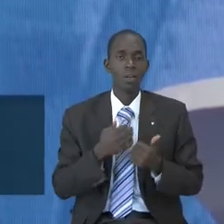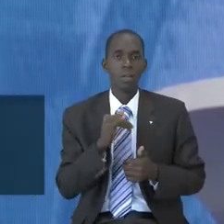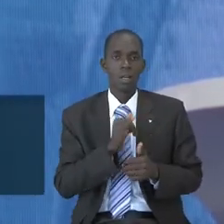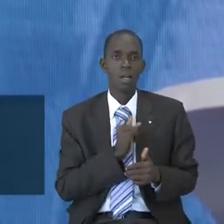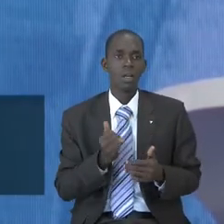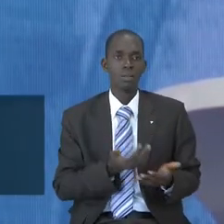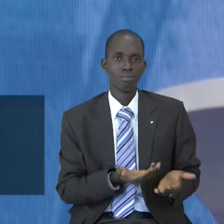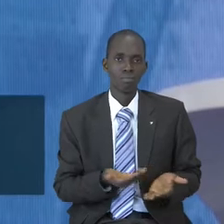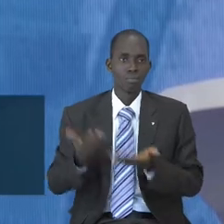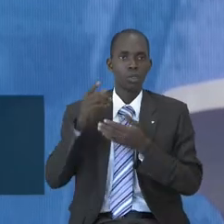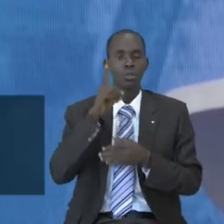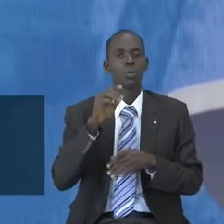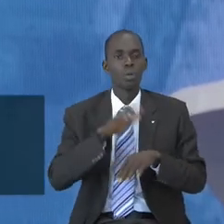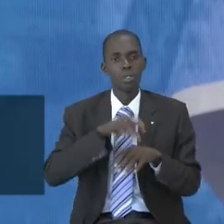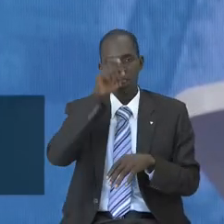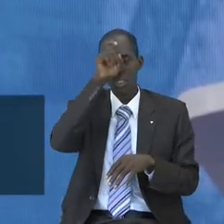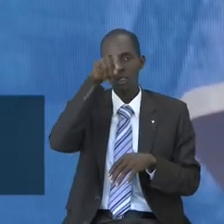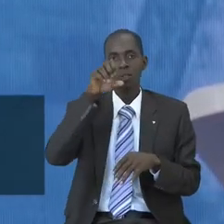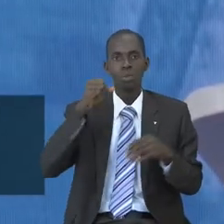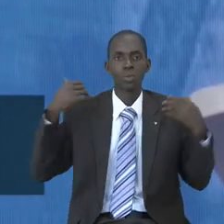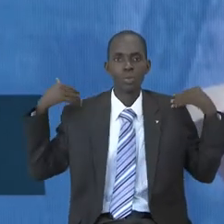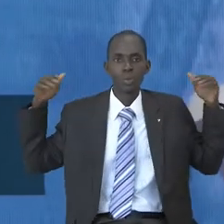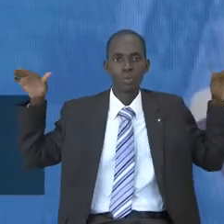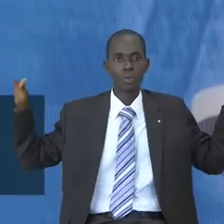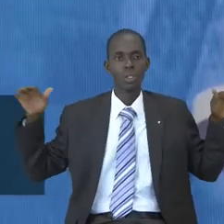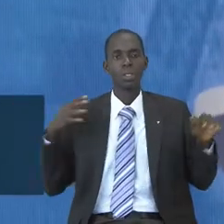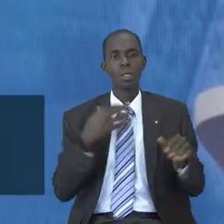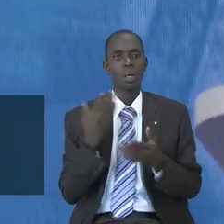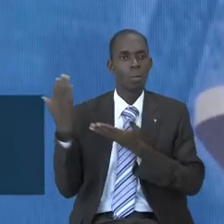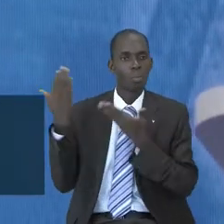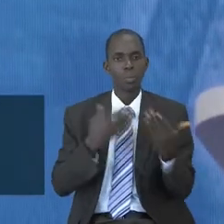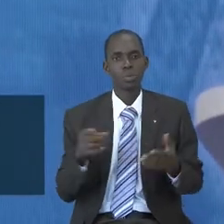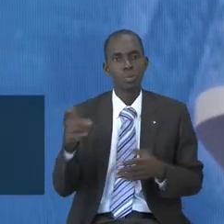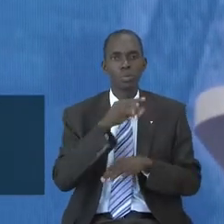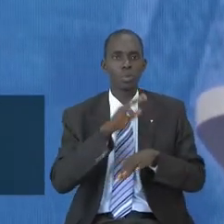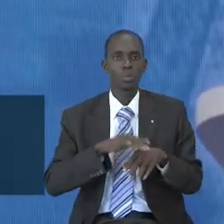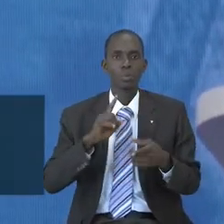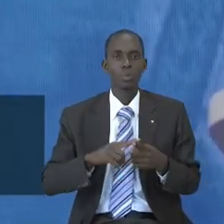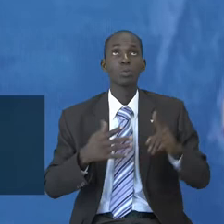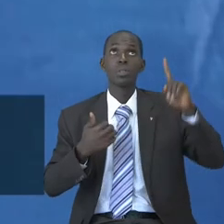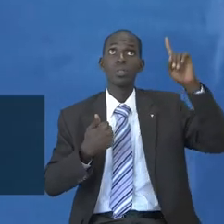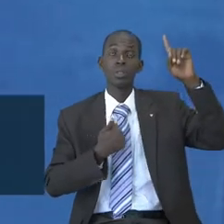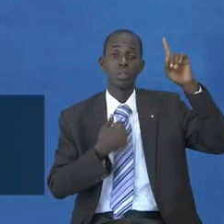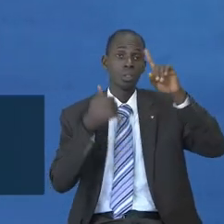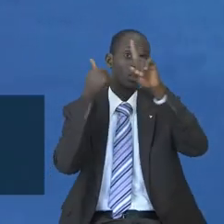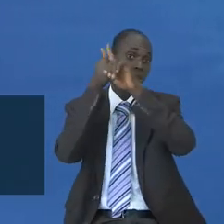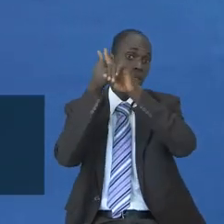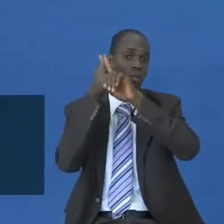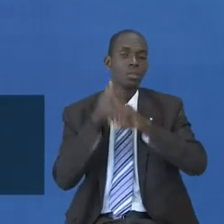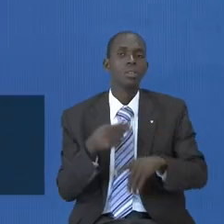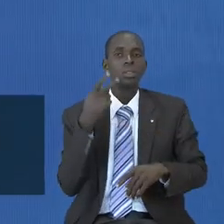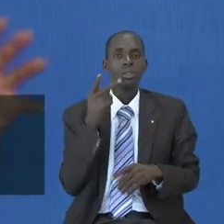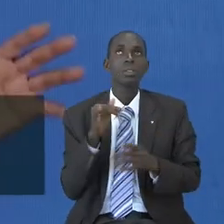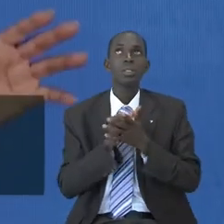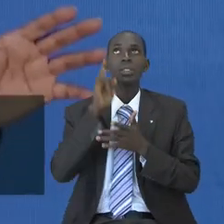on eagle's wings and brought you unto myself. Now, he's separating some people